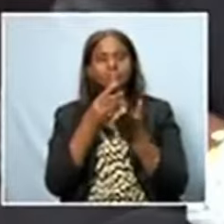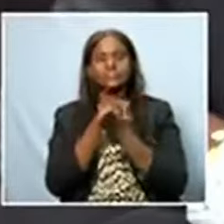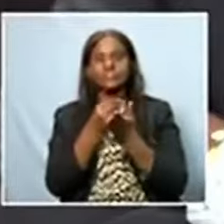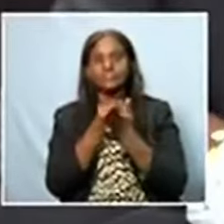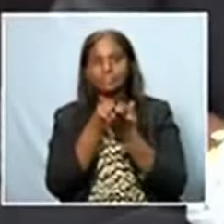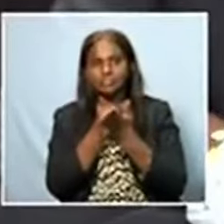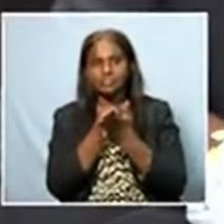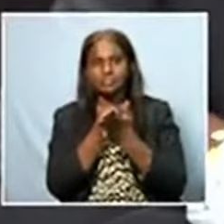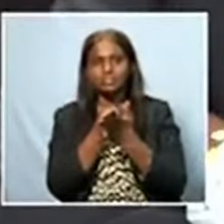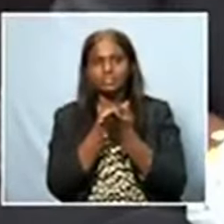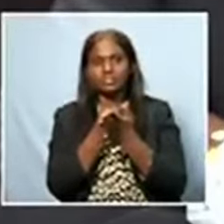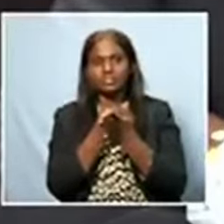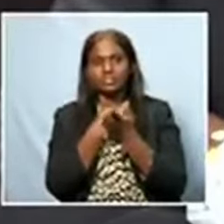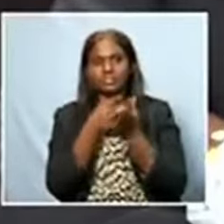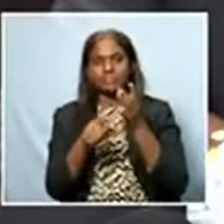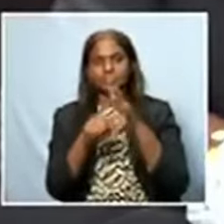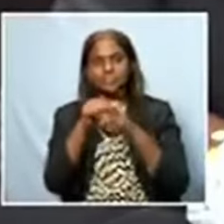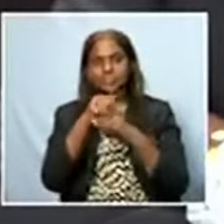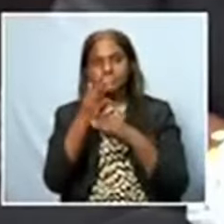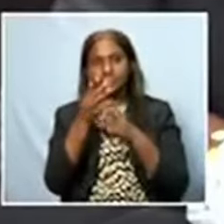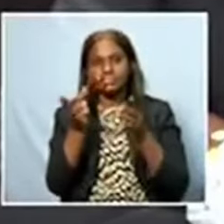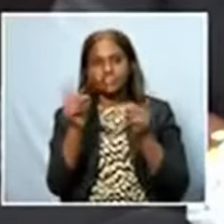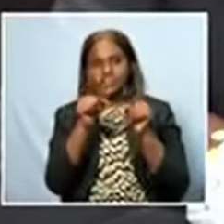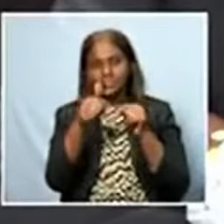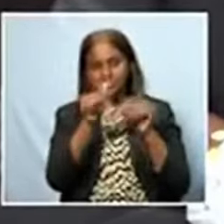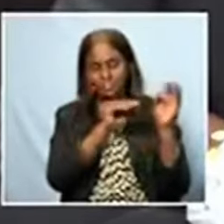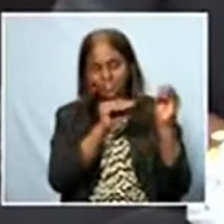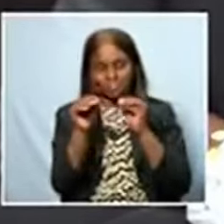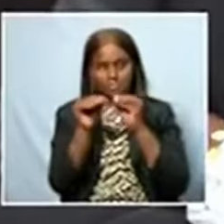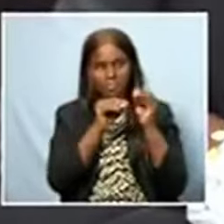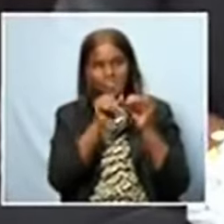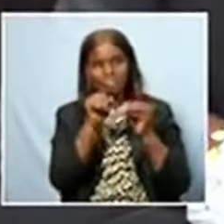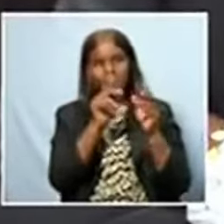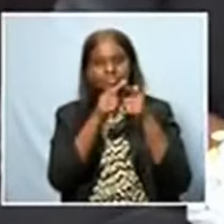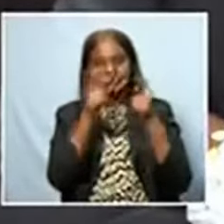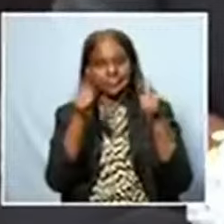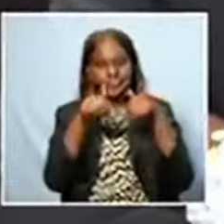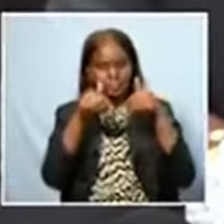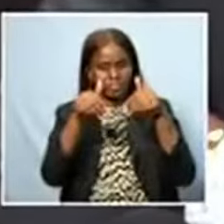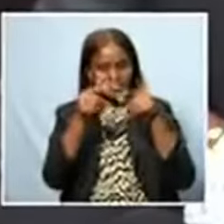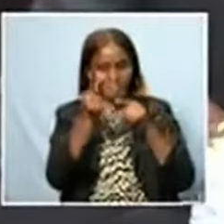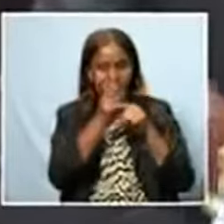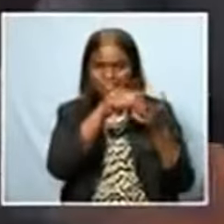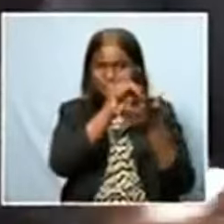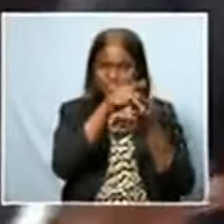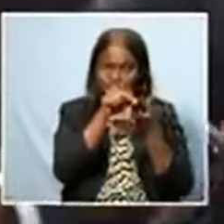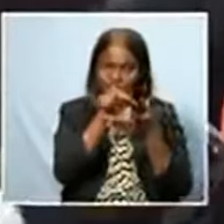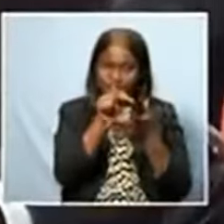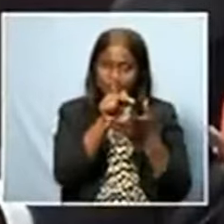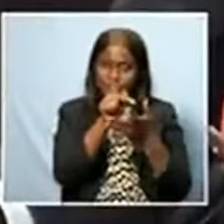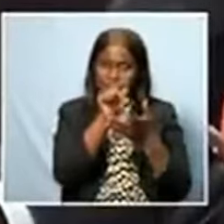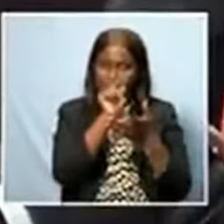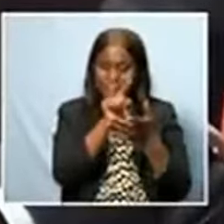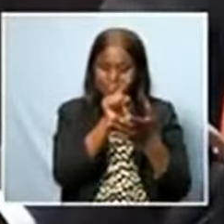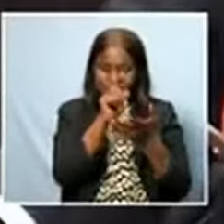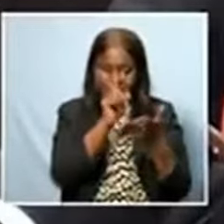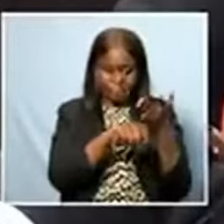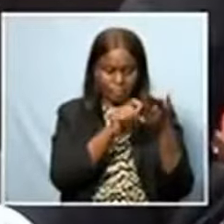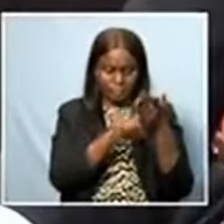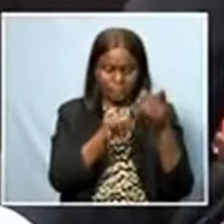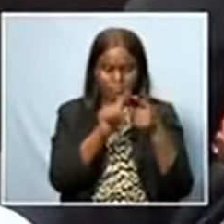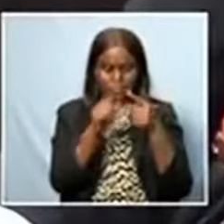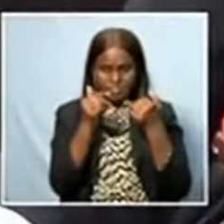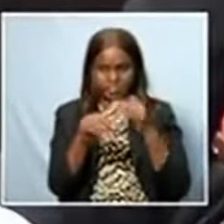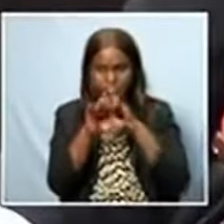there. I would want to find out, when you move these big buses from paying this tax to